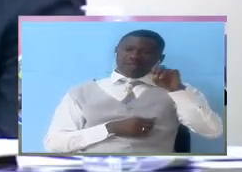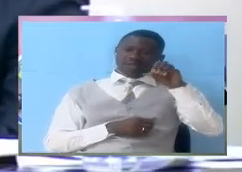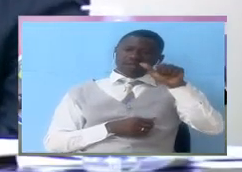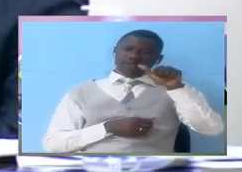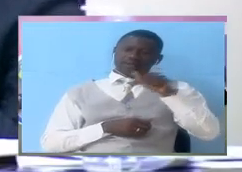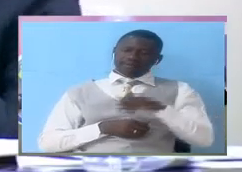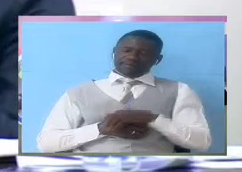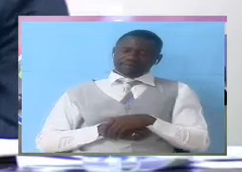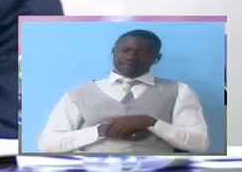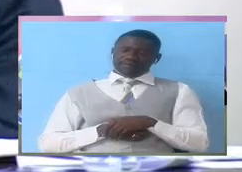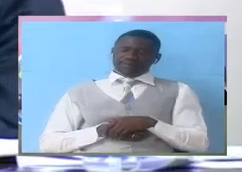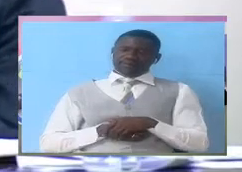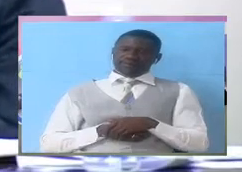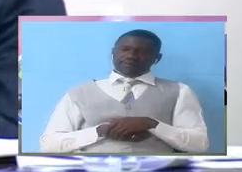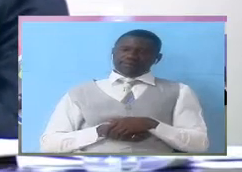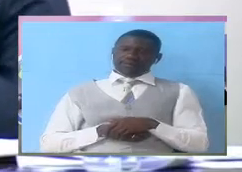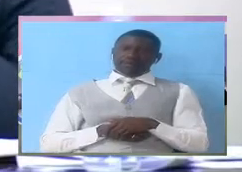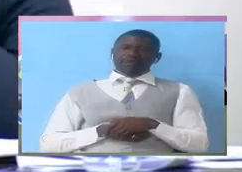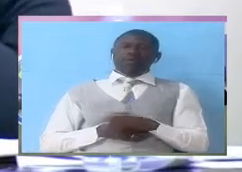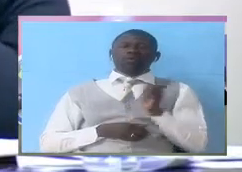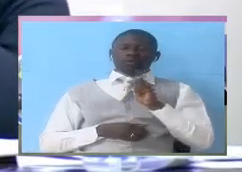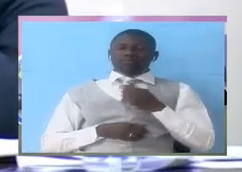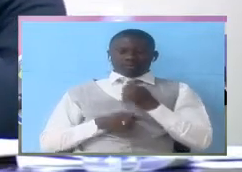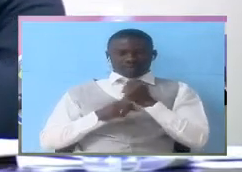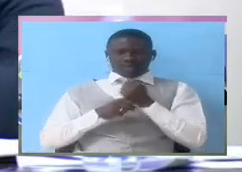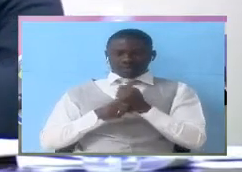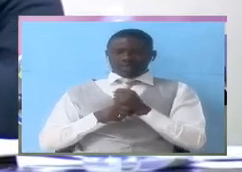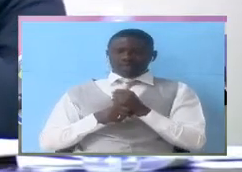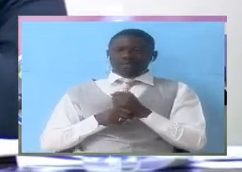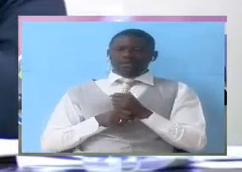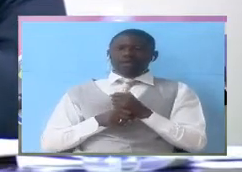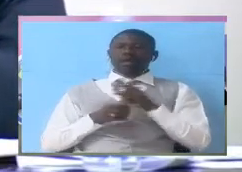The point I was making is you are linked